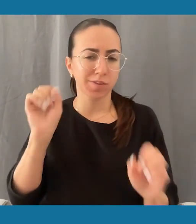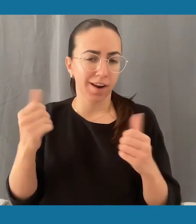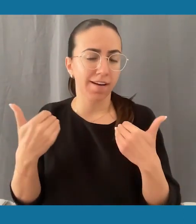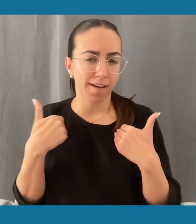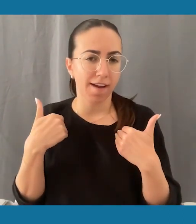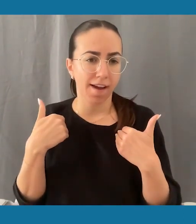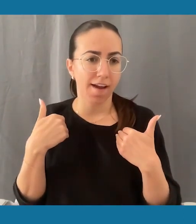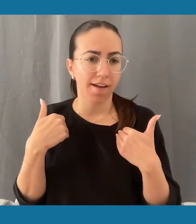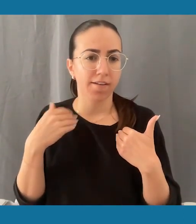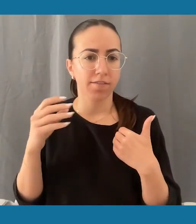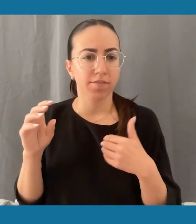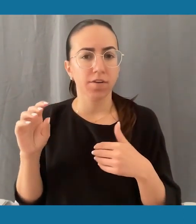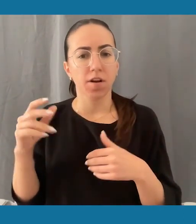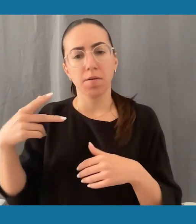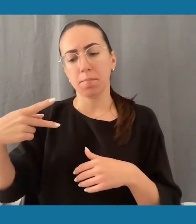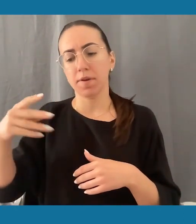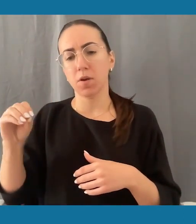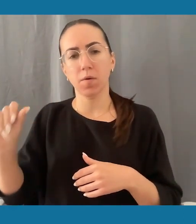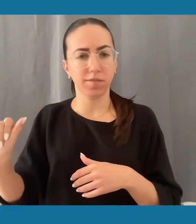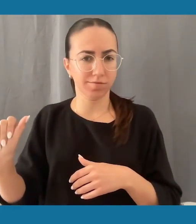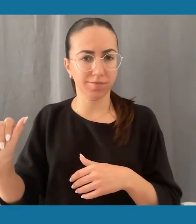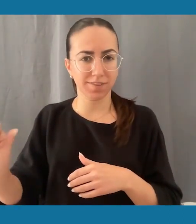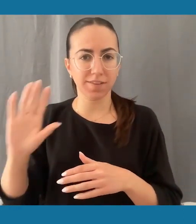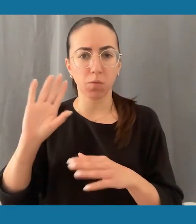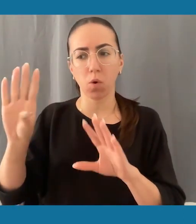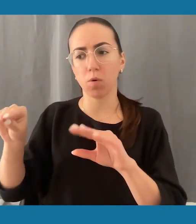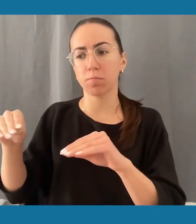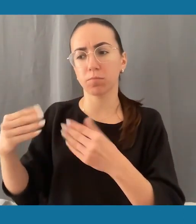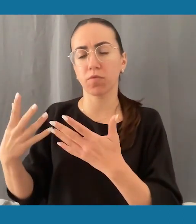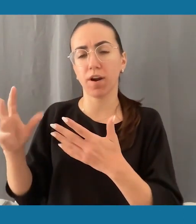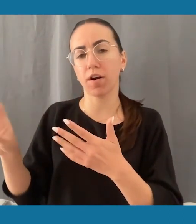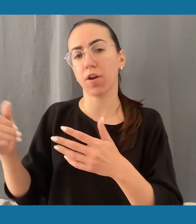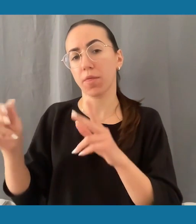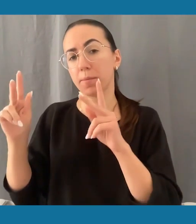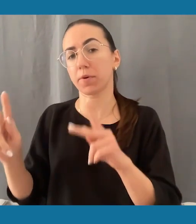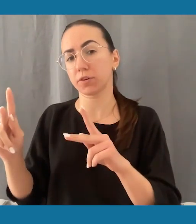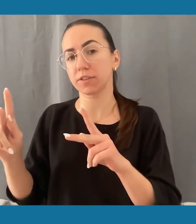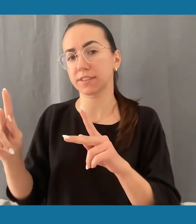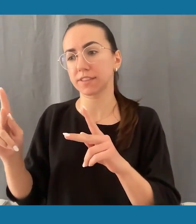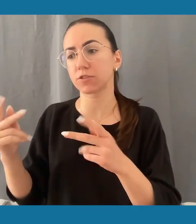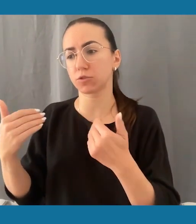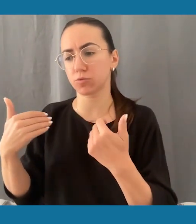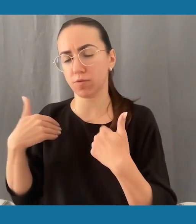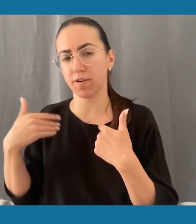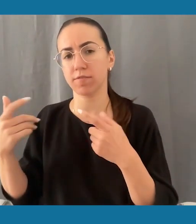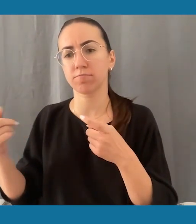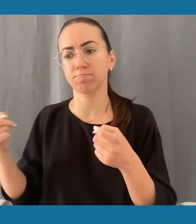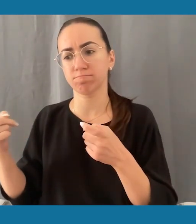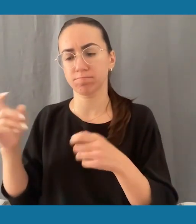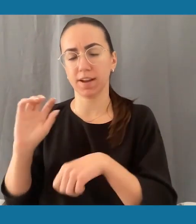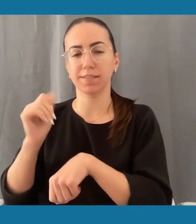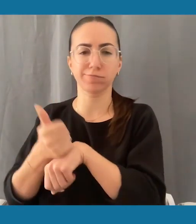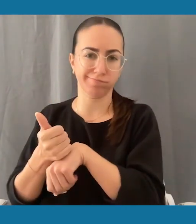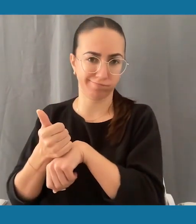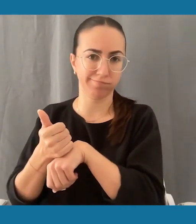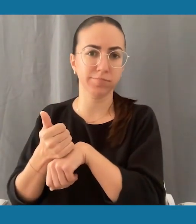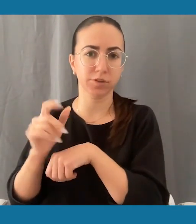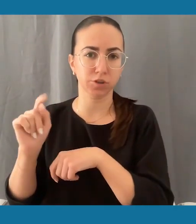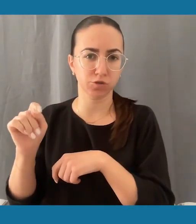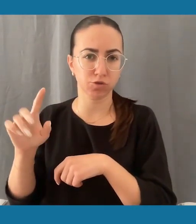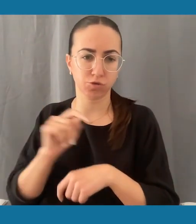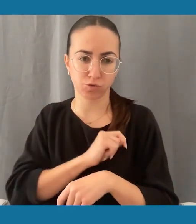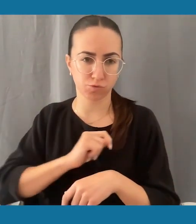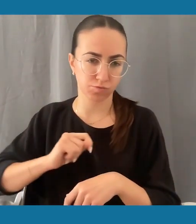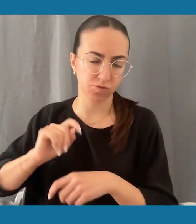have provisions in a power of attorney that allow another person, the agent under the power of attorney, to set up the pooled trust for the